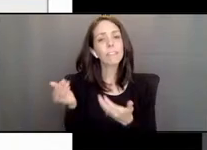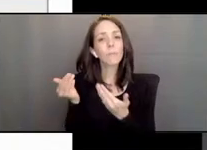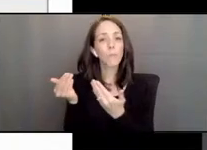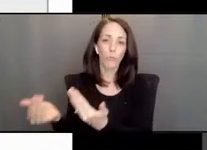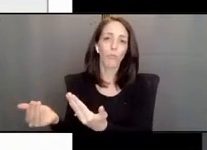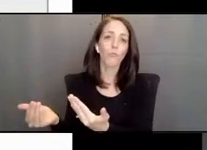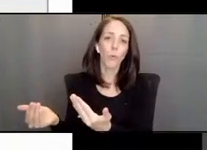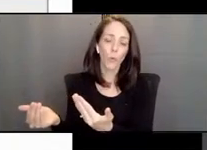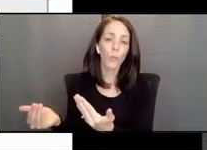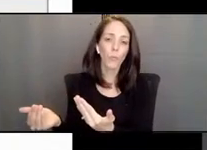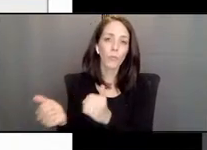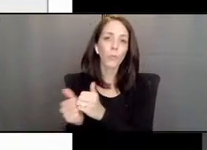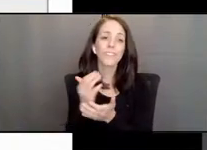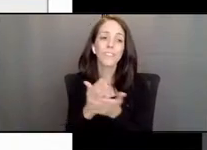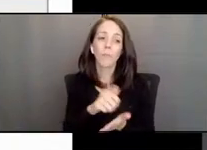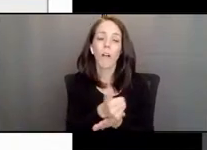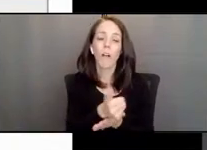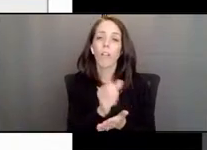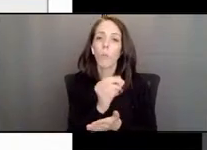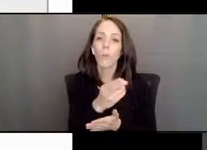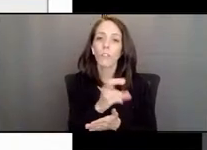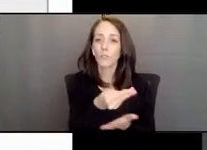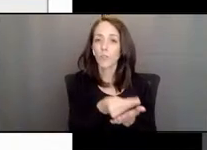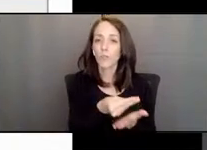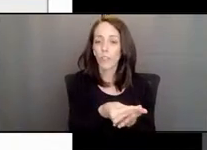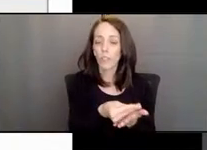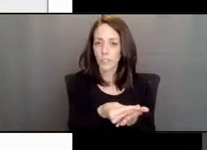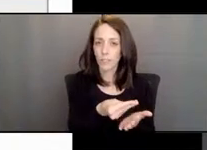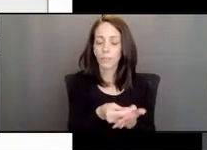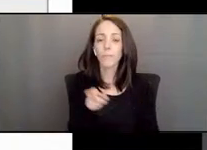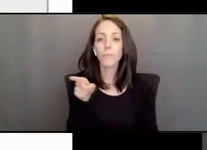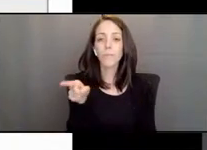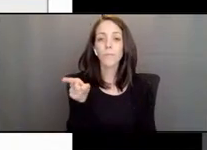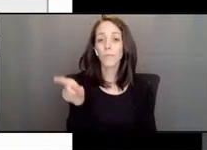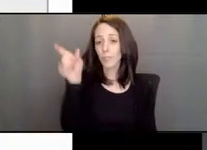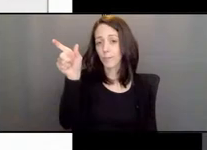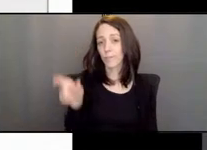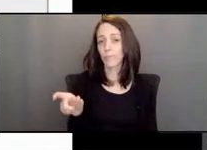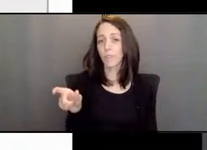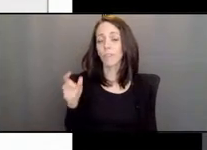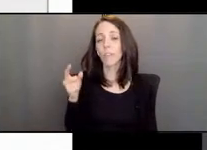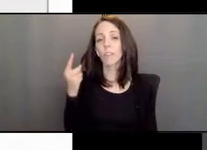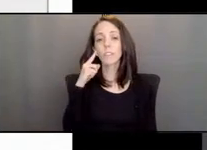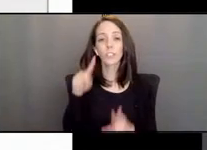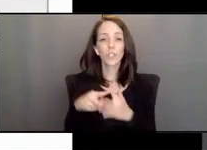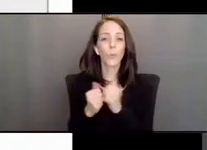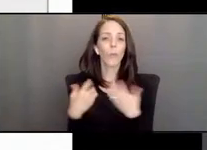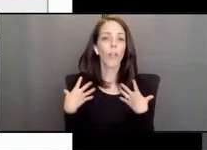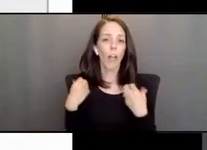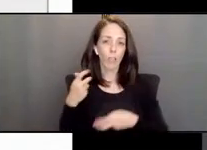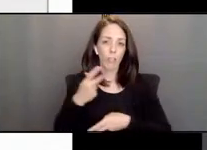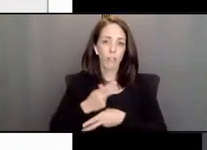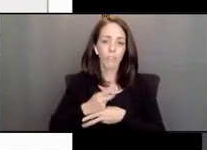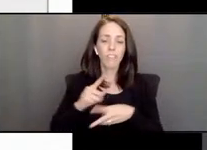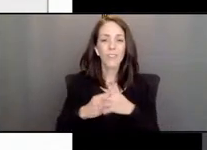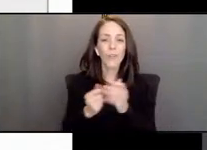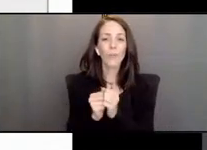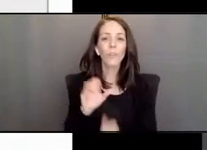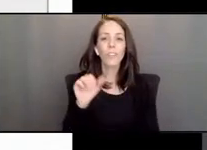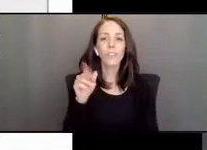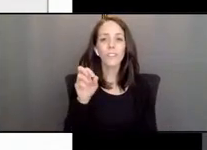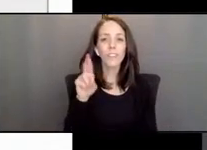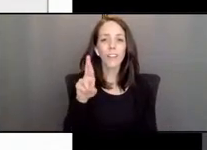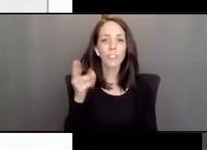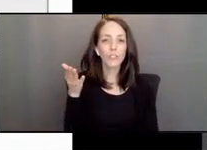OHSU funding sources. I'm going to begin with those in the healthcare mission. Beginning with our cancer service line, we will